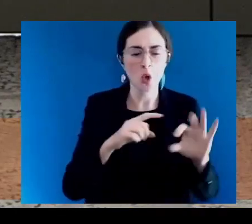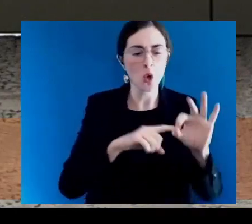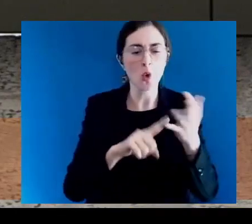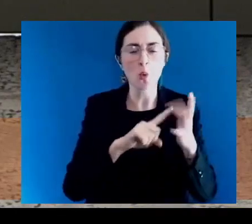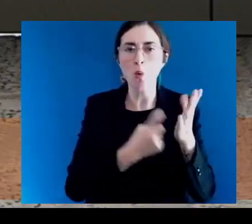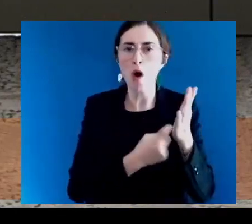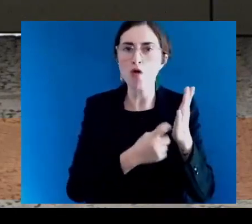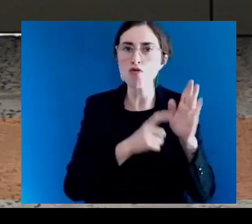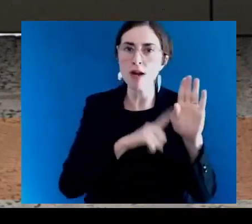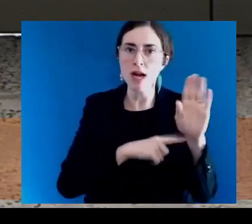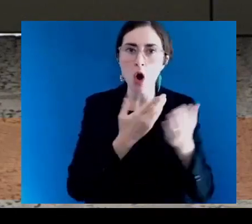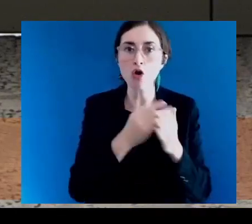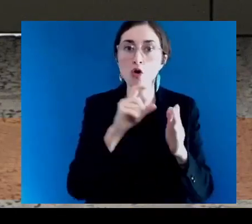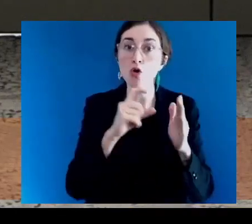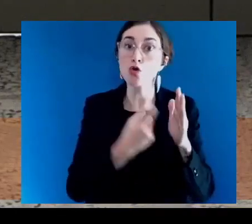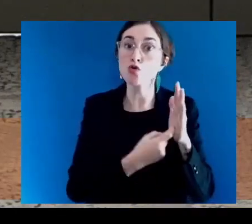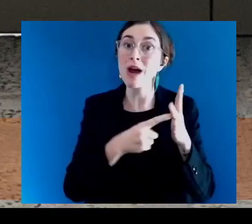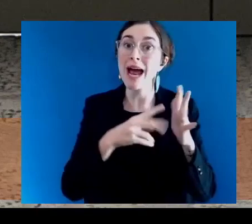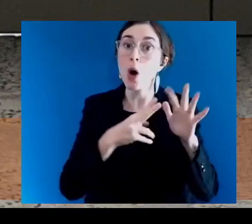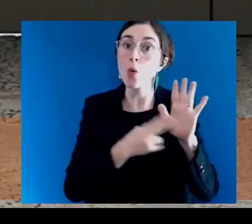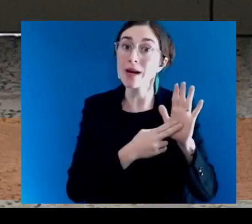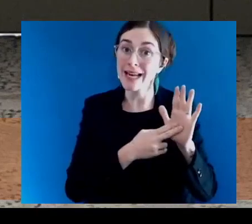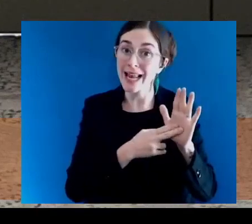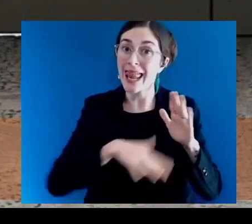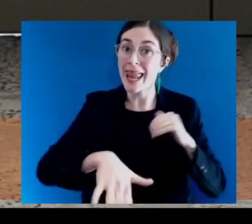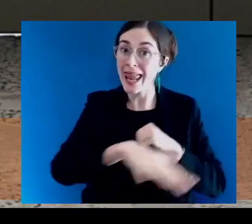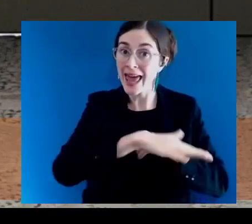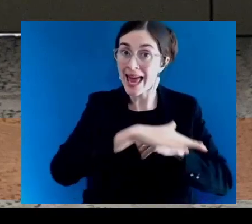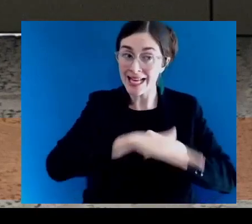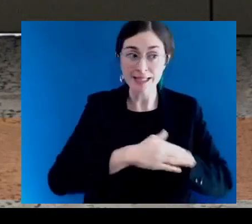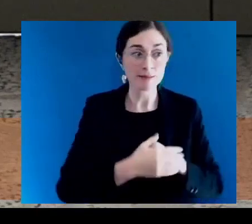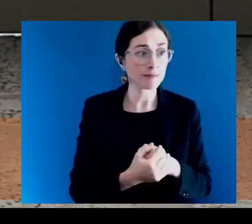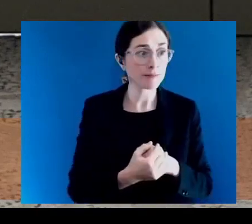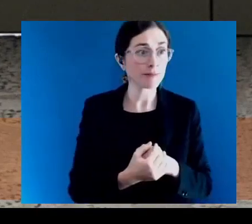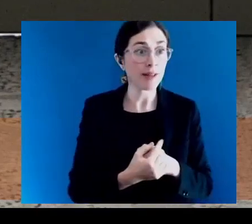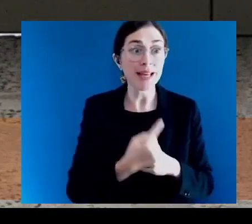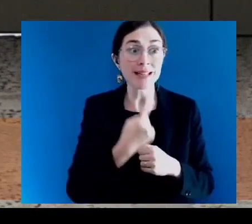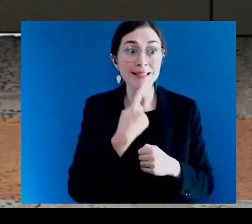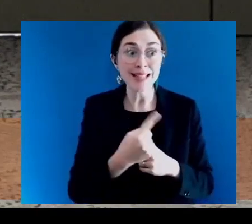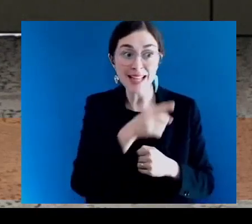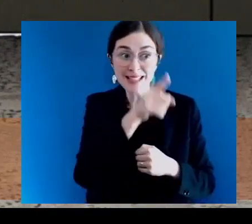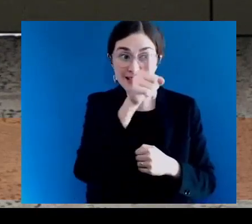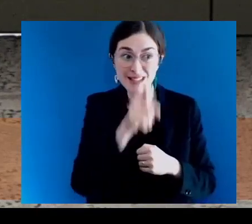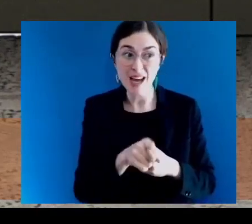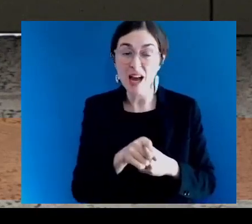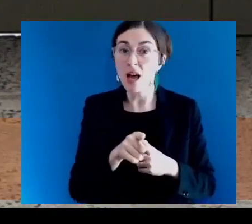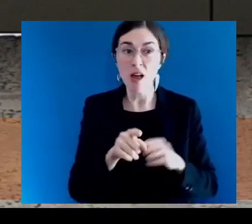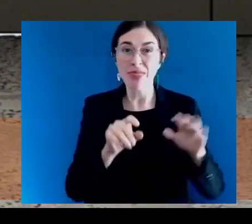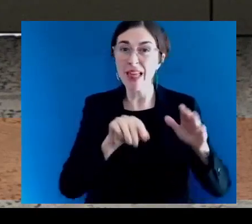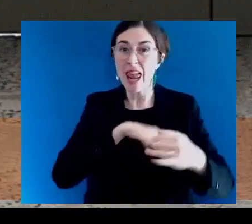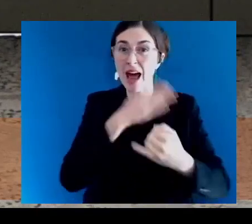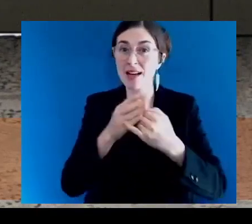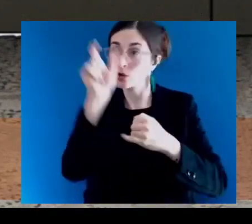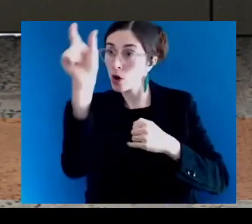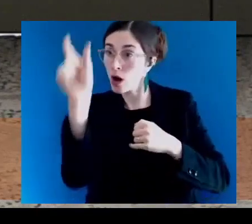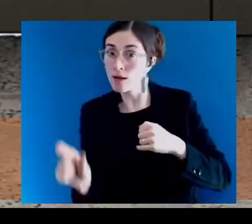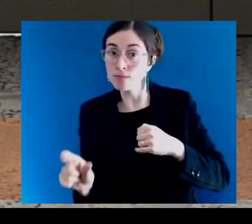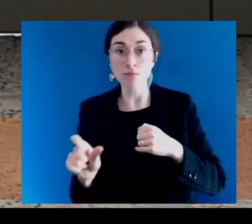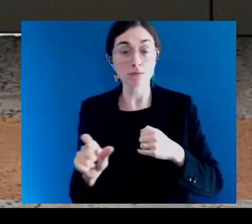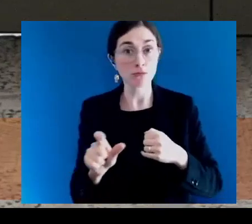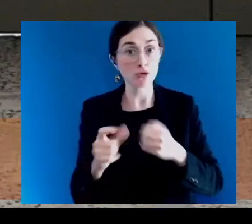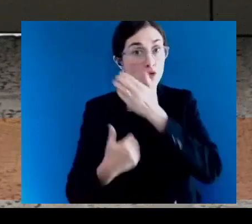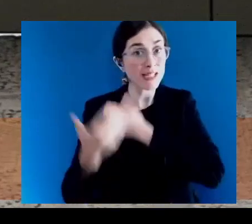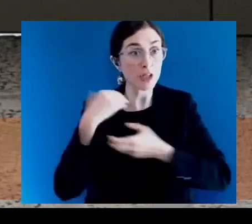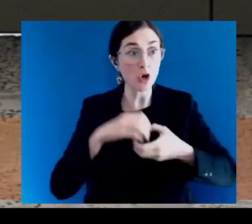right-hand column, we see, do traditional owners primarily benefit from revenue? There's a dash. Come back